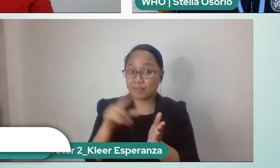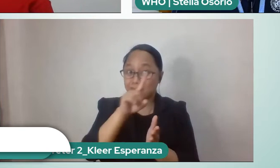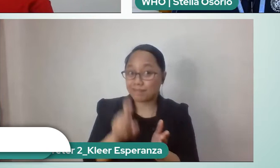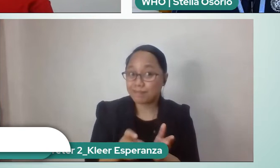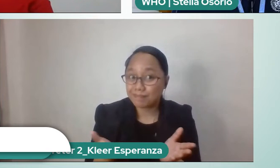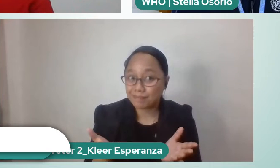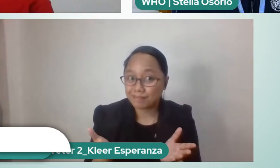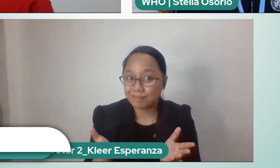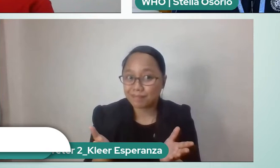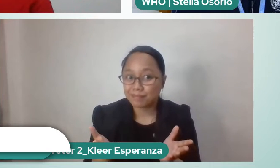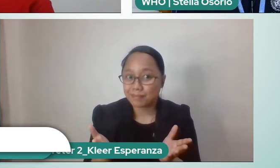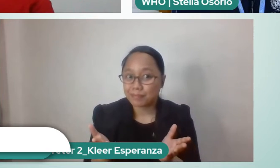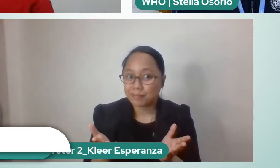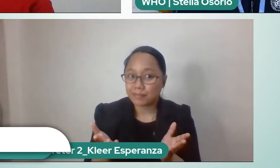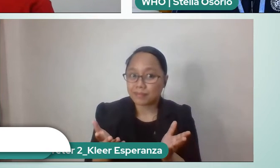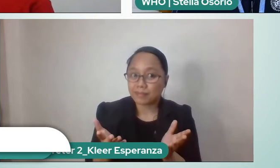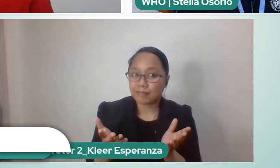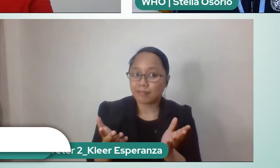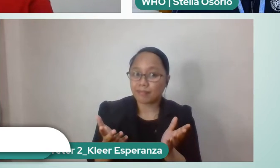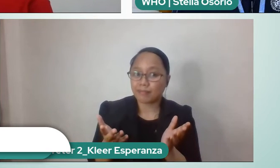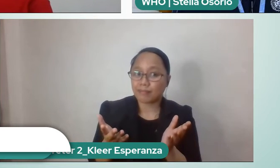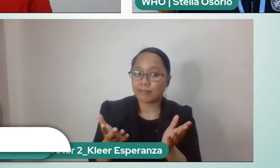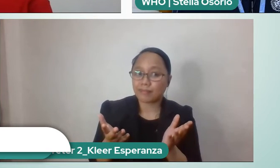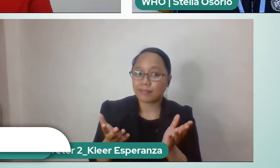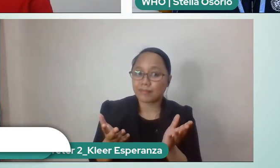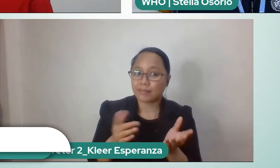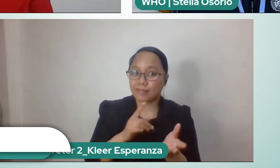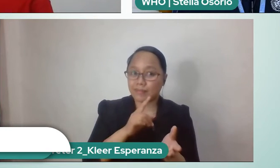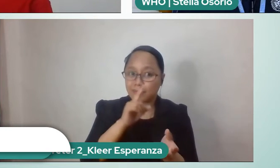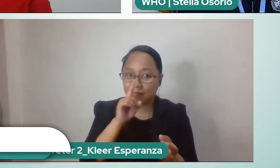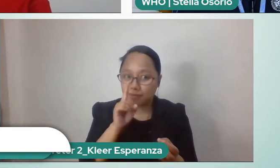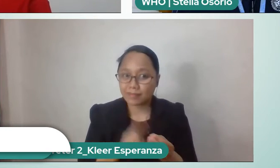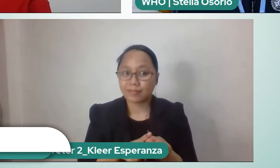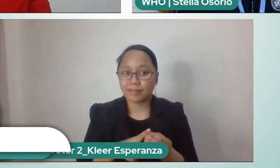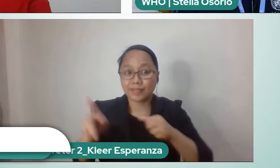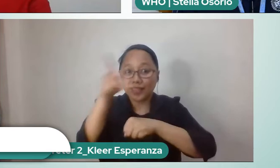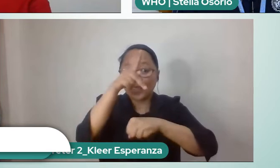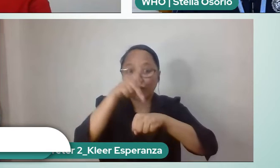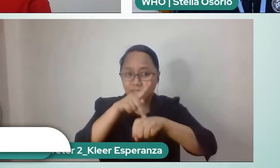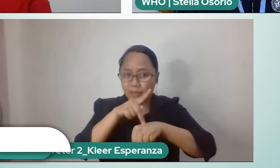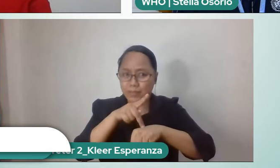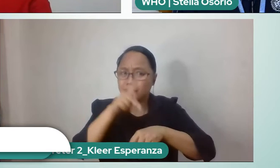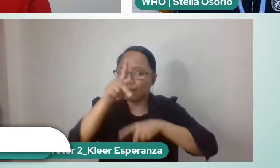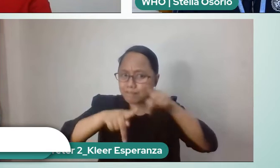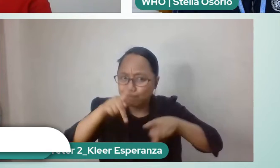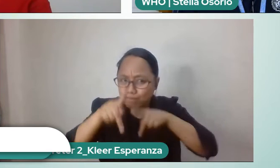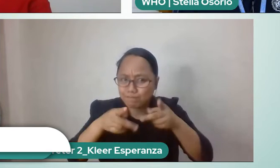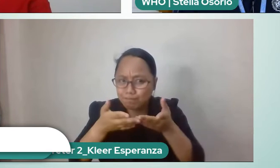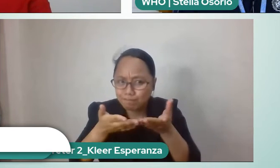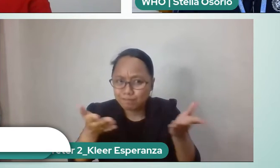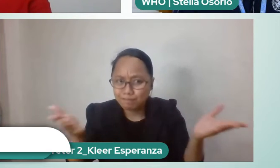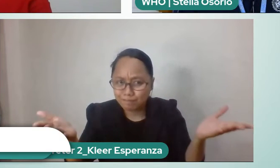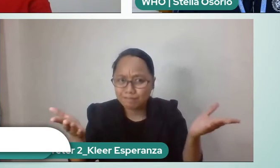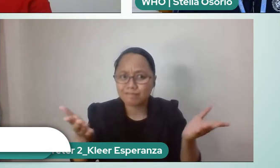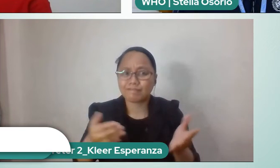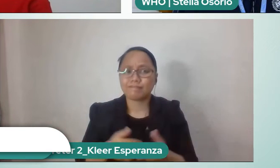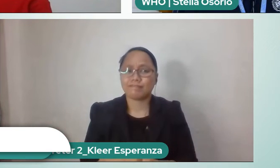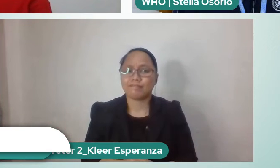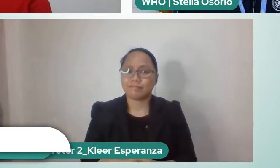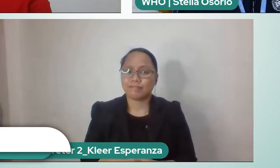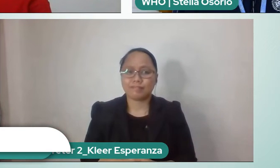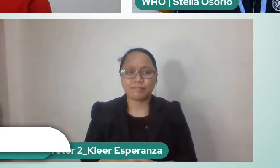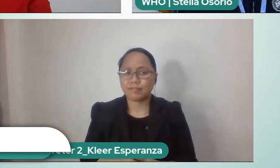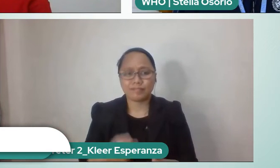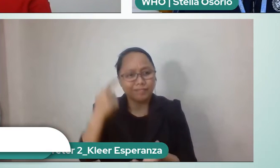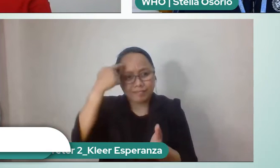thank you again for the WHO and for the Philippines DOH for this initiative. What I really believe